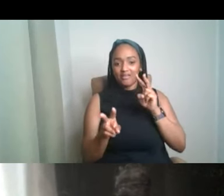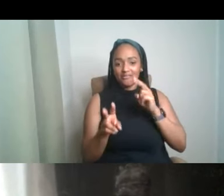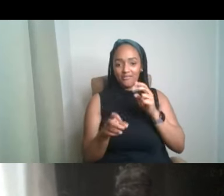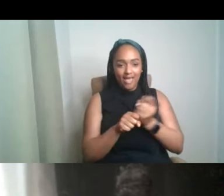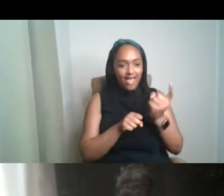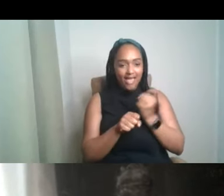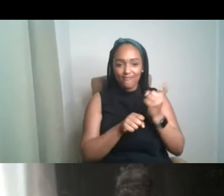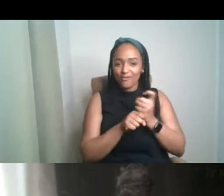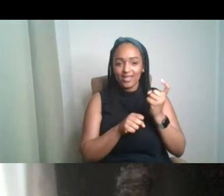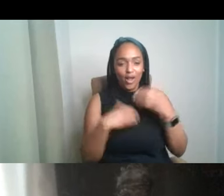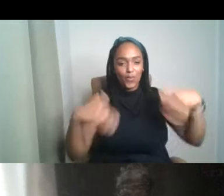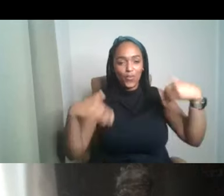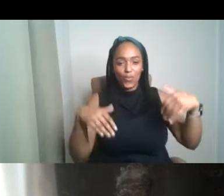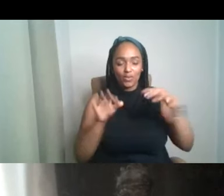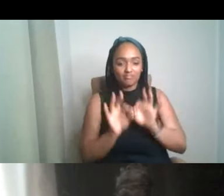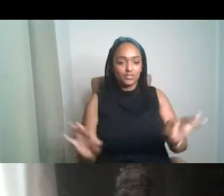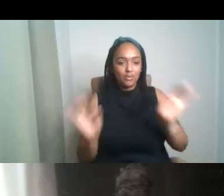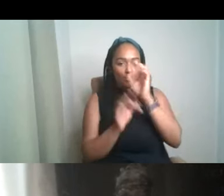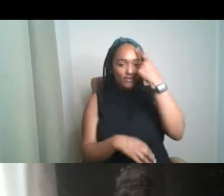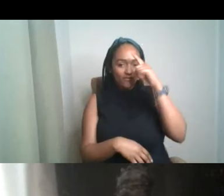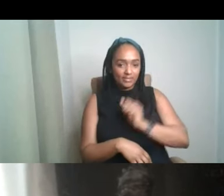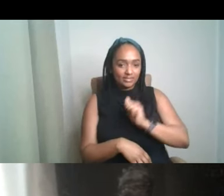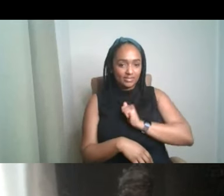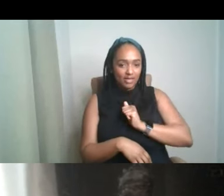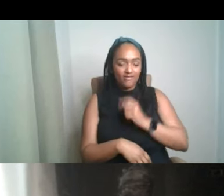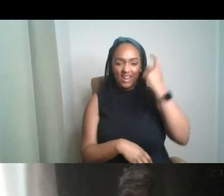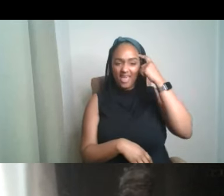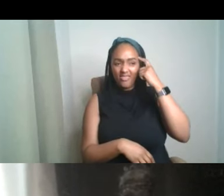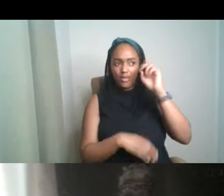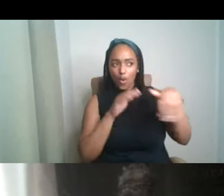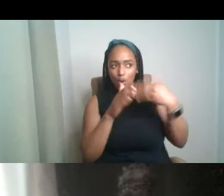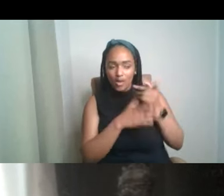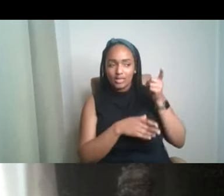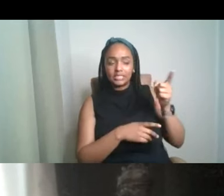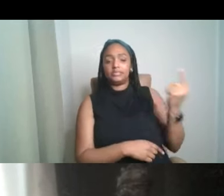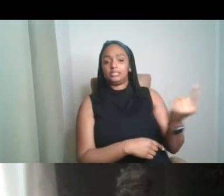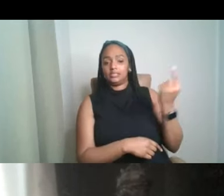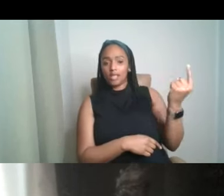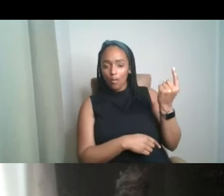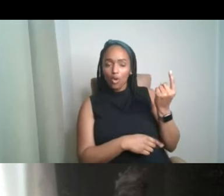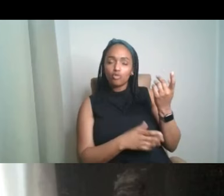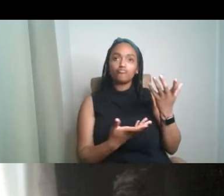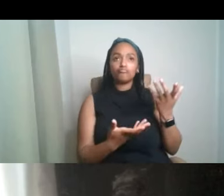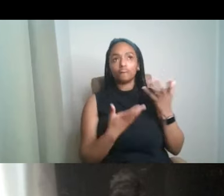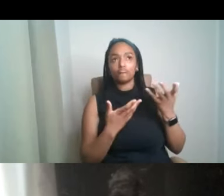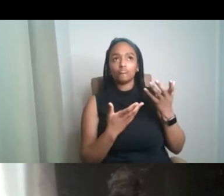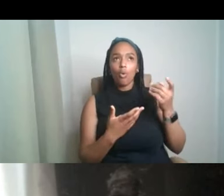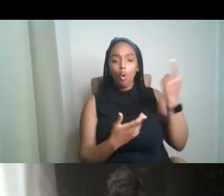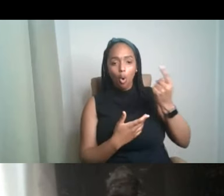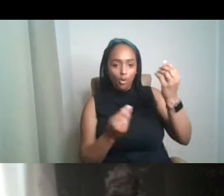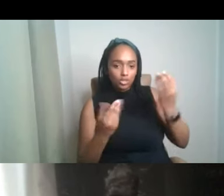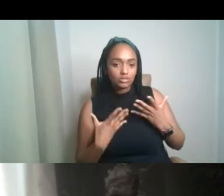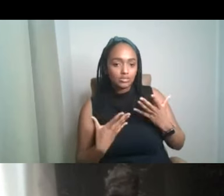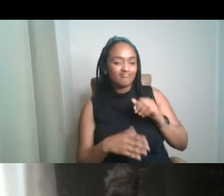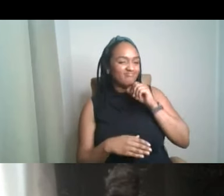year. And I think overall, he was really just someone who kind of always told me, like, don't listen